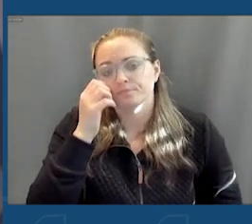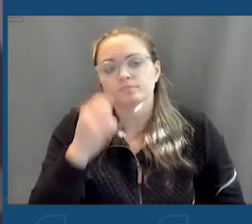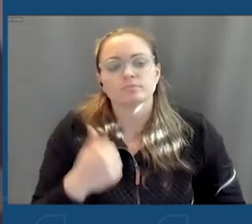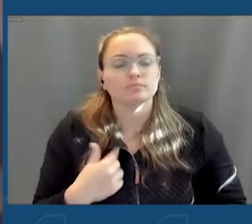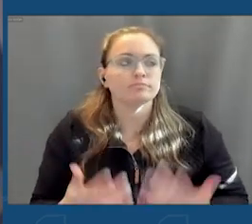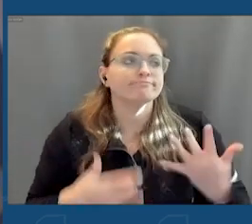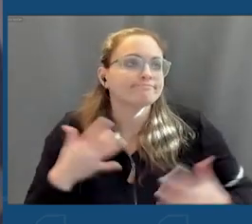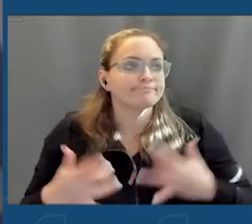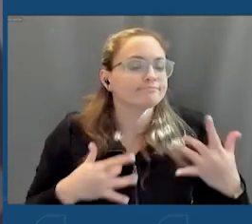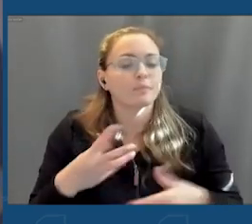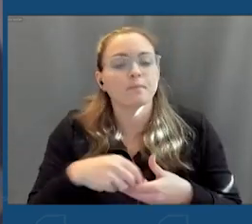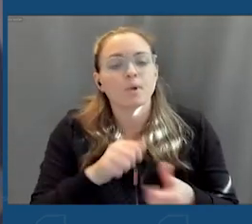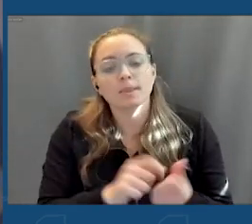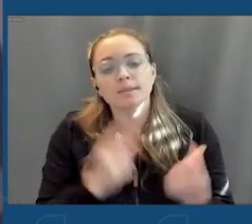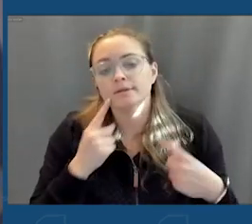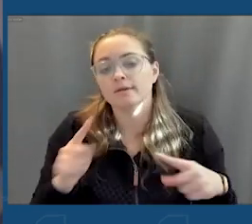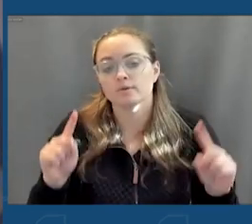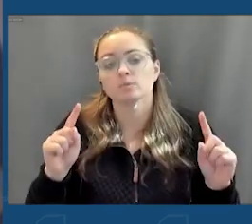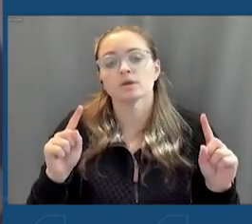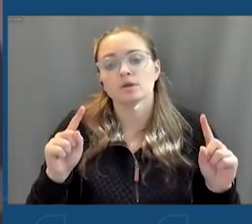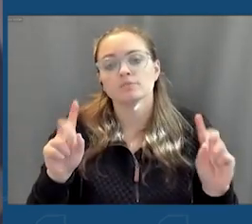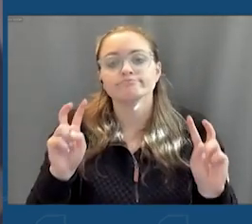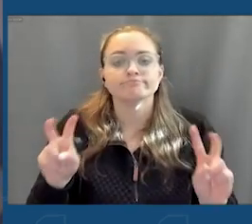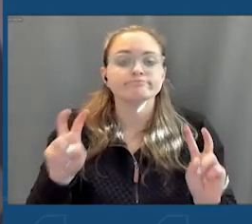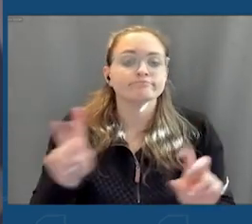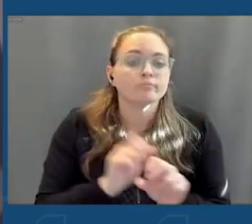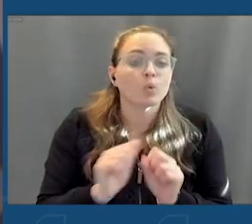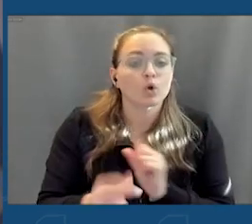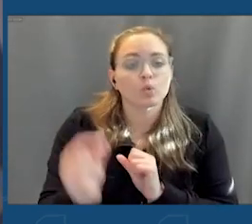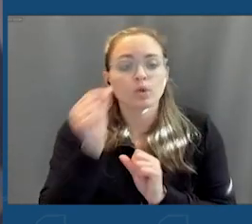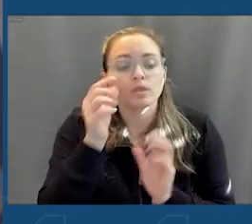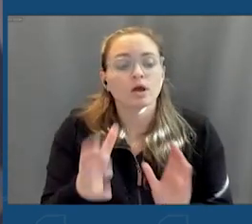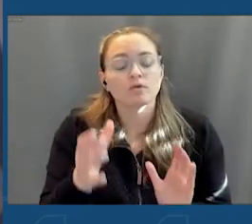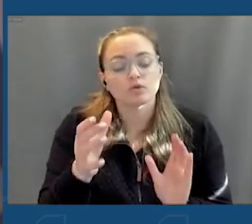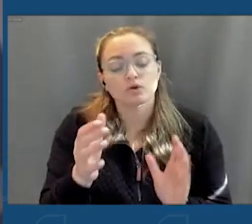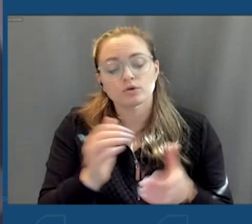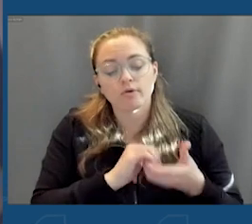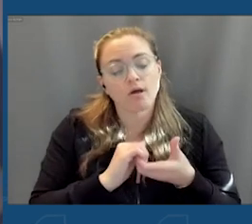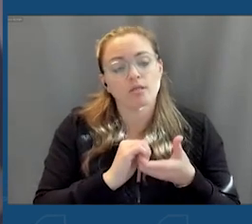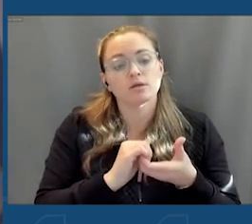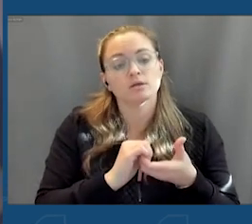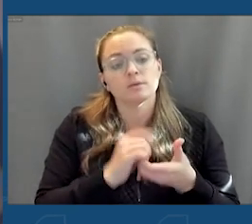excited to be a part of this announcement and look forward to working with the governor and my colleagues